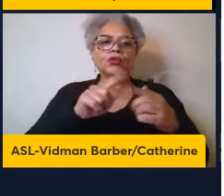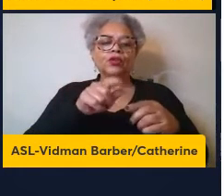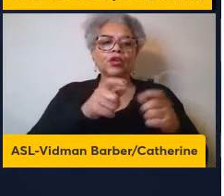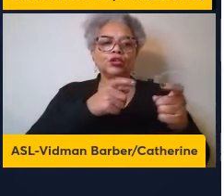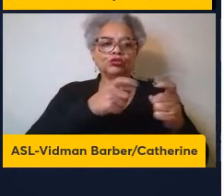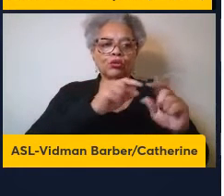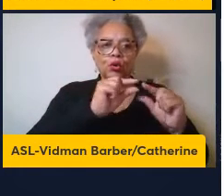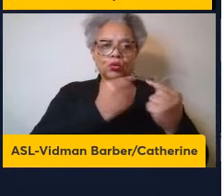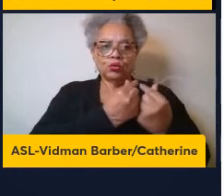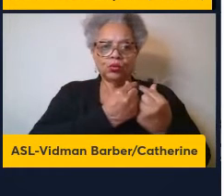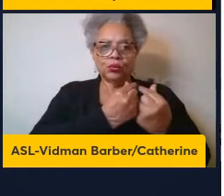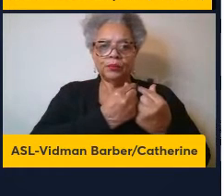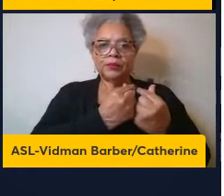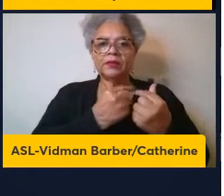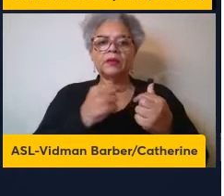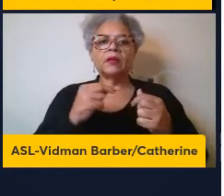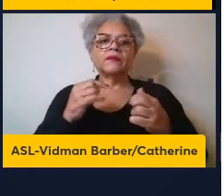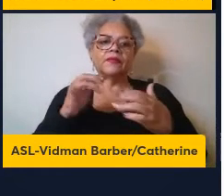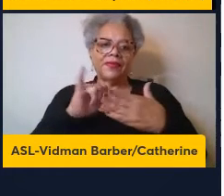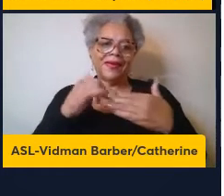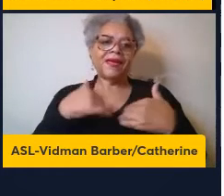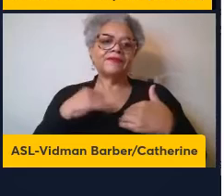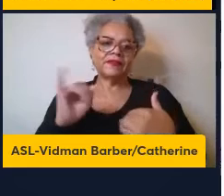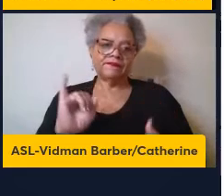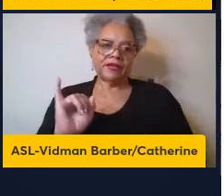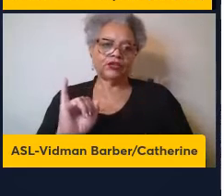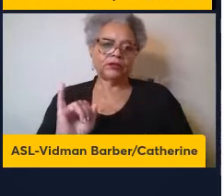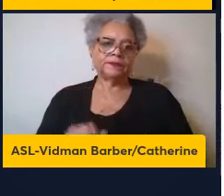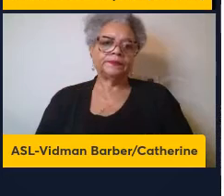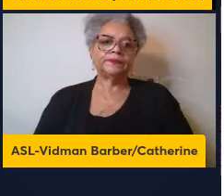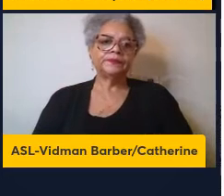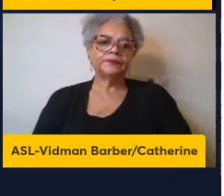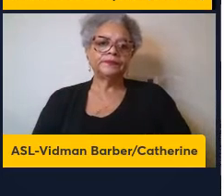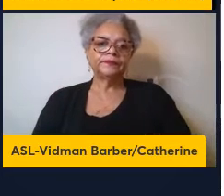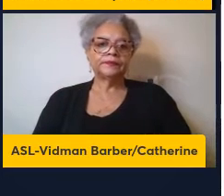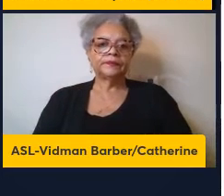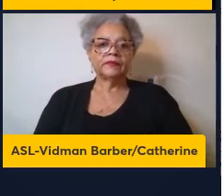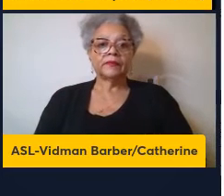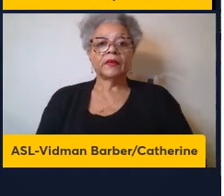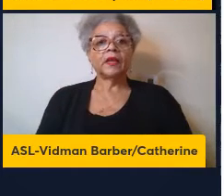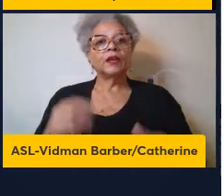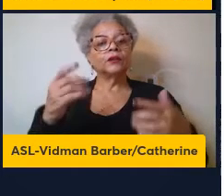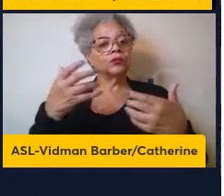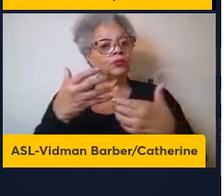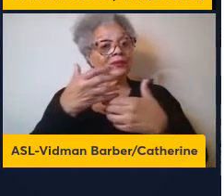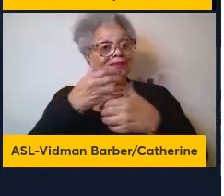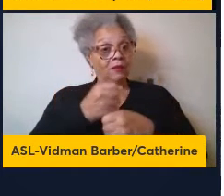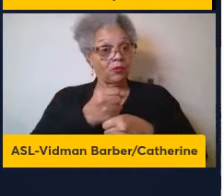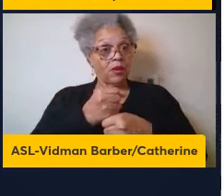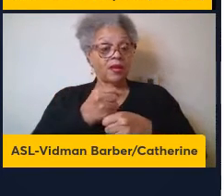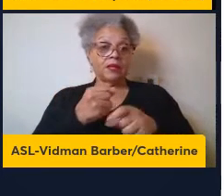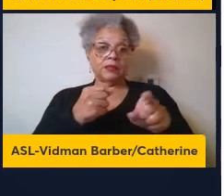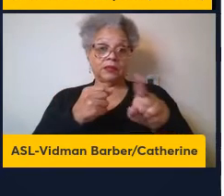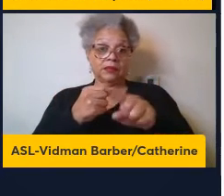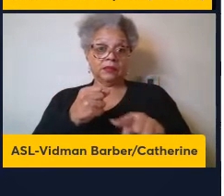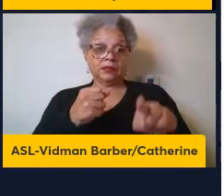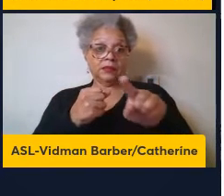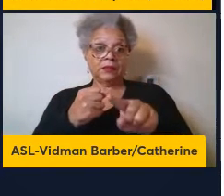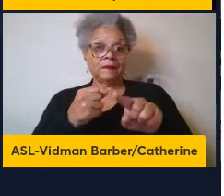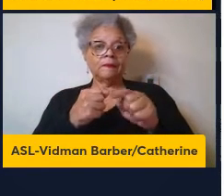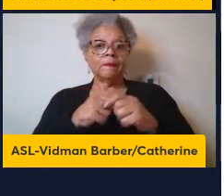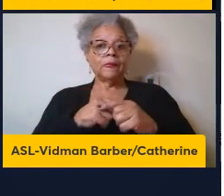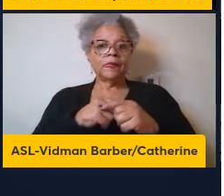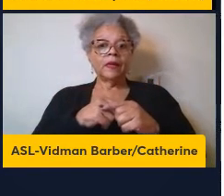plasmodium infection. And to summarize this, I would say that cerebral